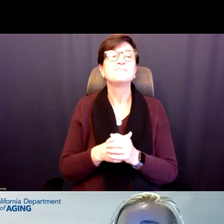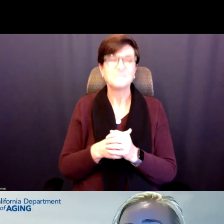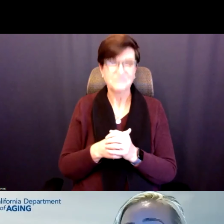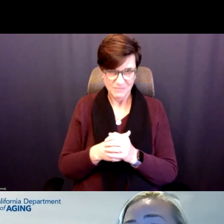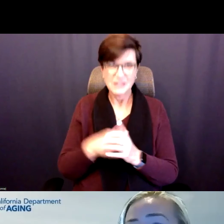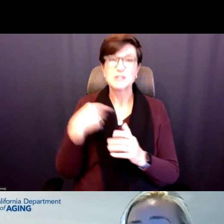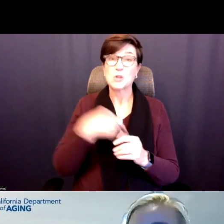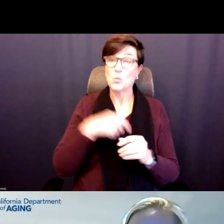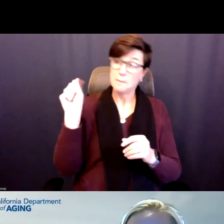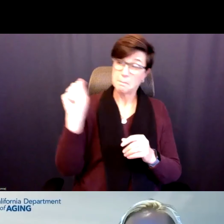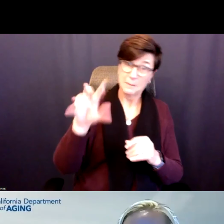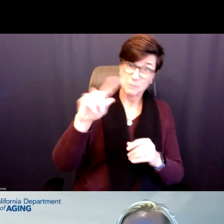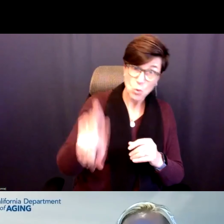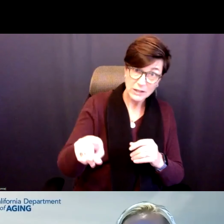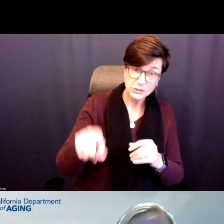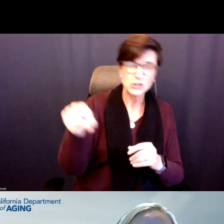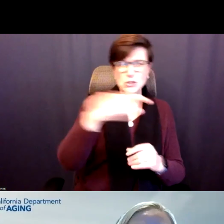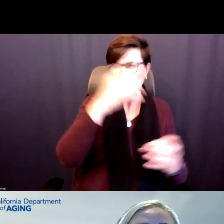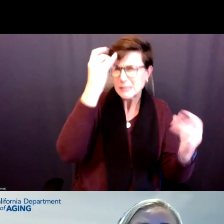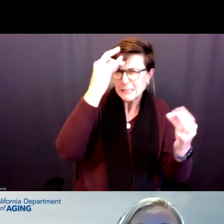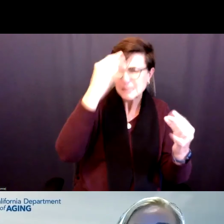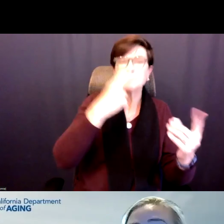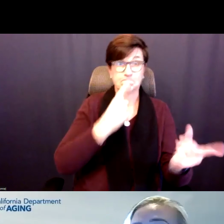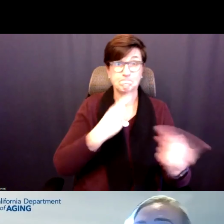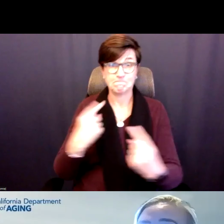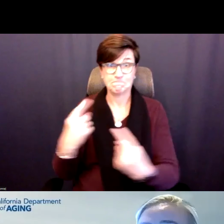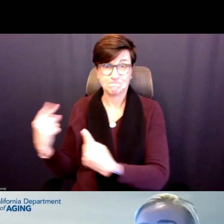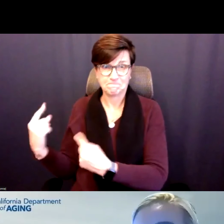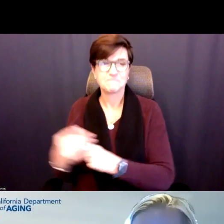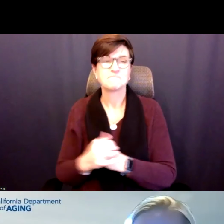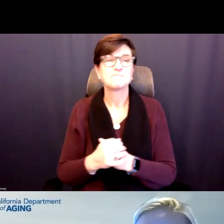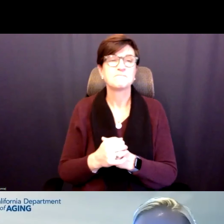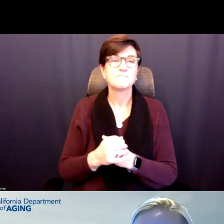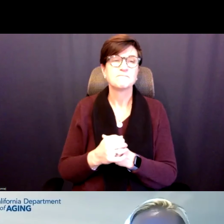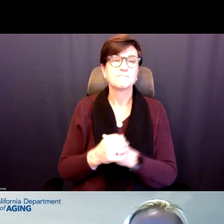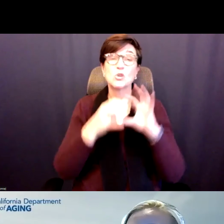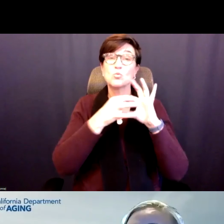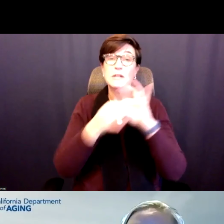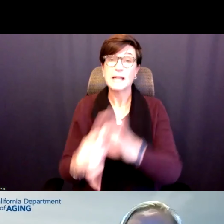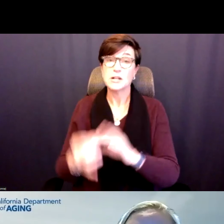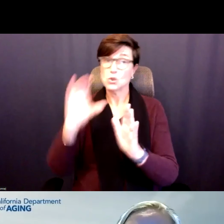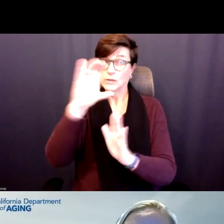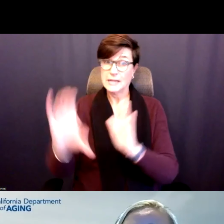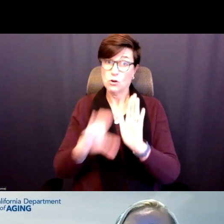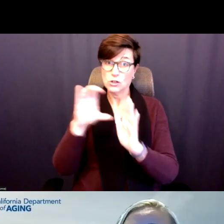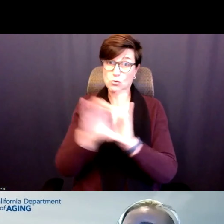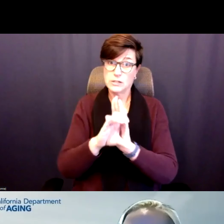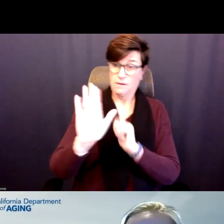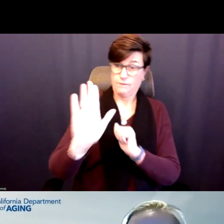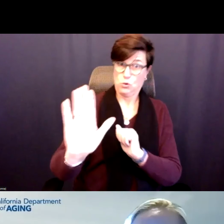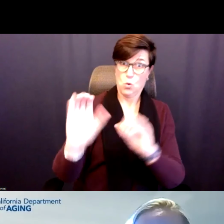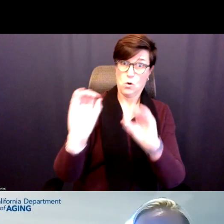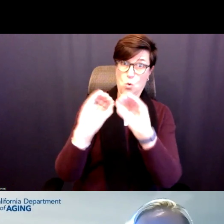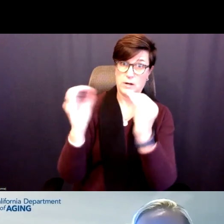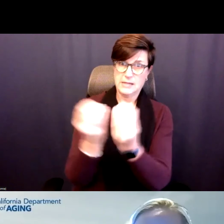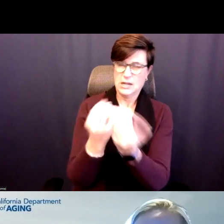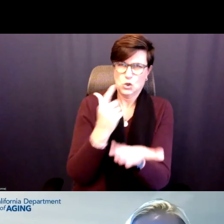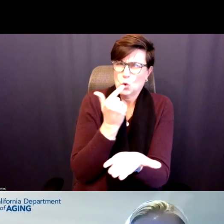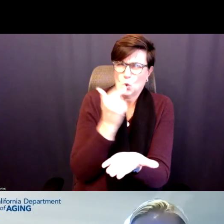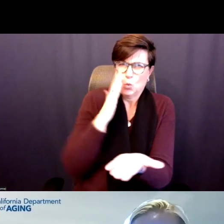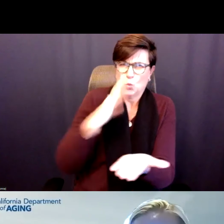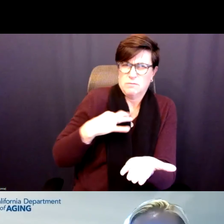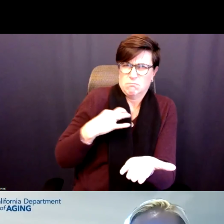know your thoughts. So this is related to characteristics of an applying organization. And we're interested in hearing what